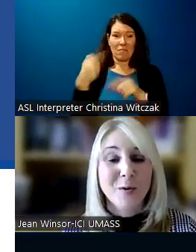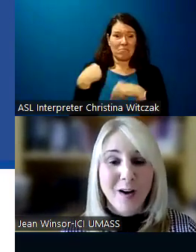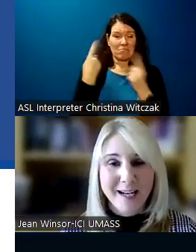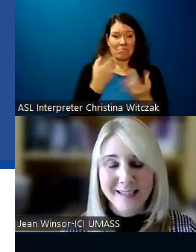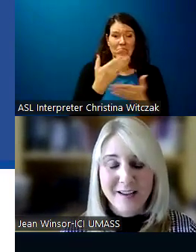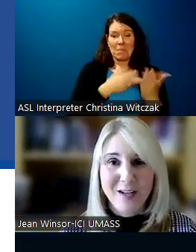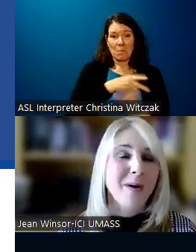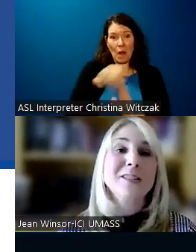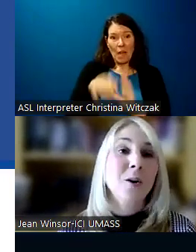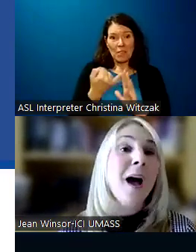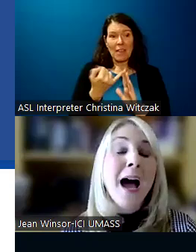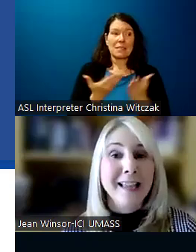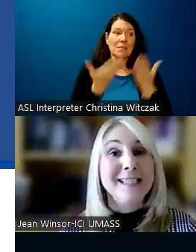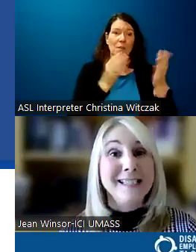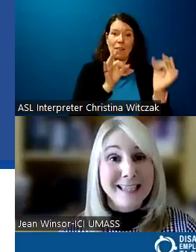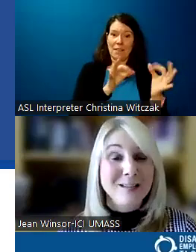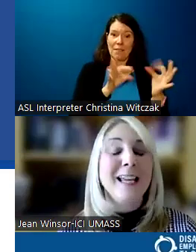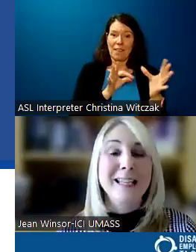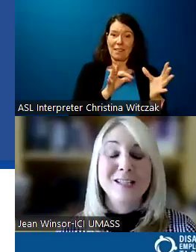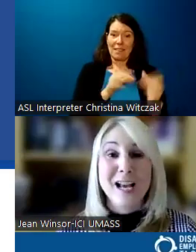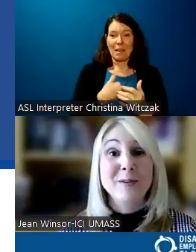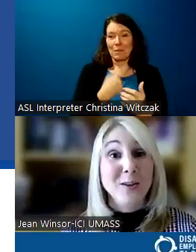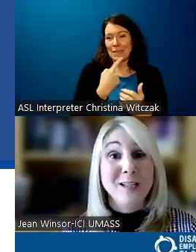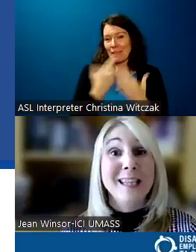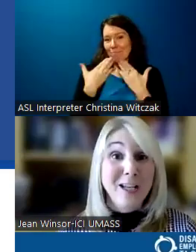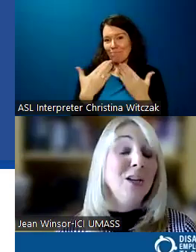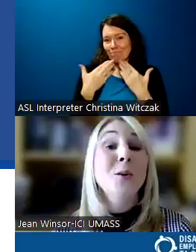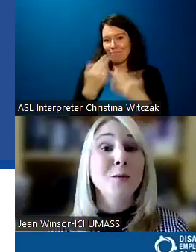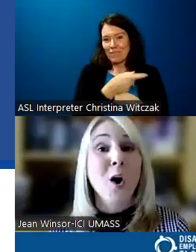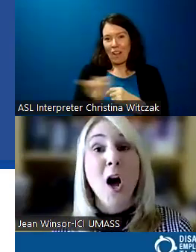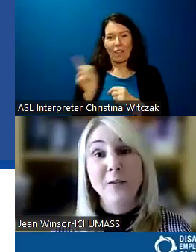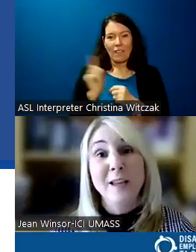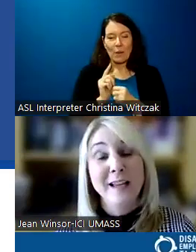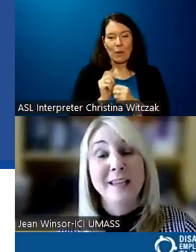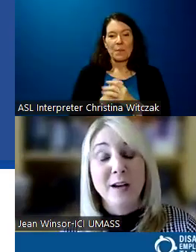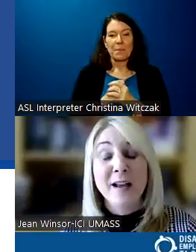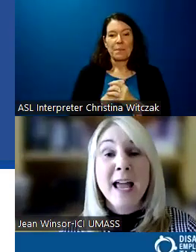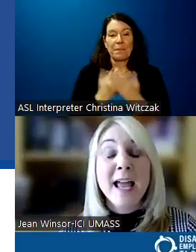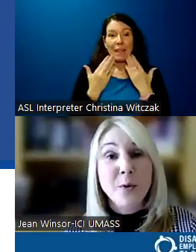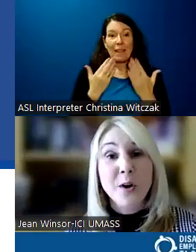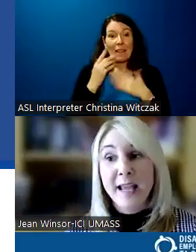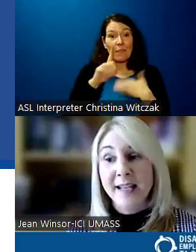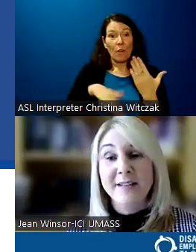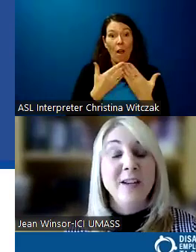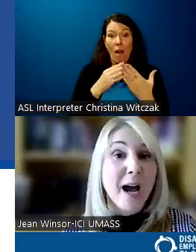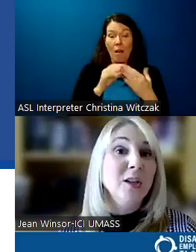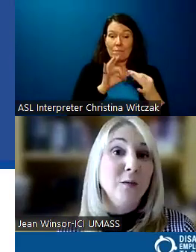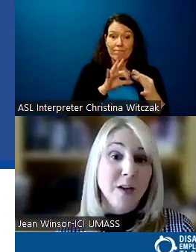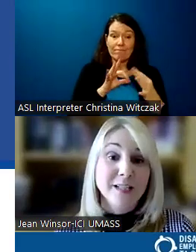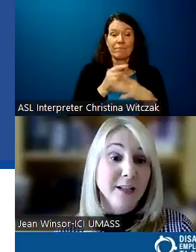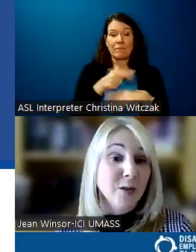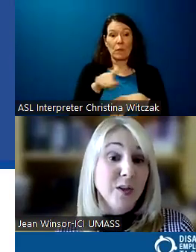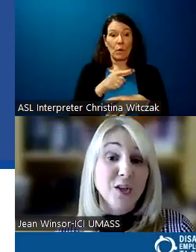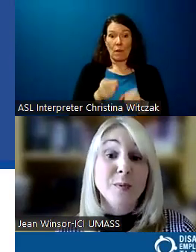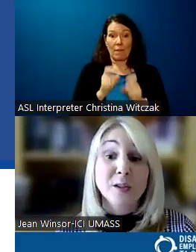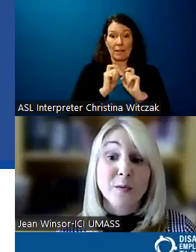and have provided us that feedback. So I like to take this time to also say thank you for all of the input and feedback that you've given